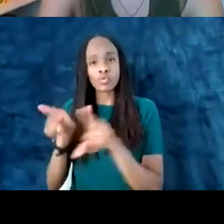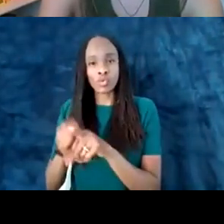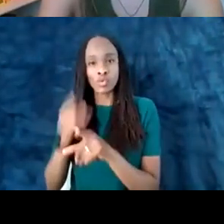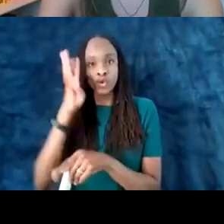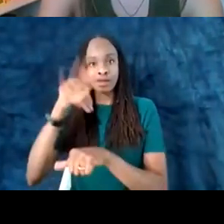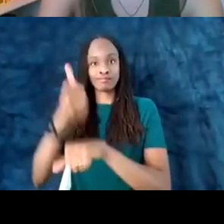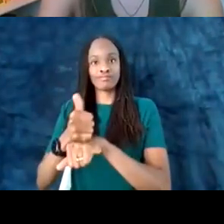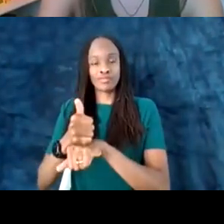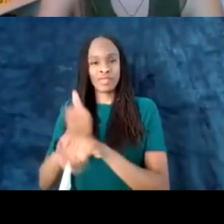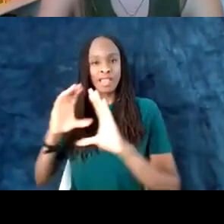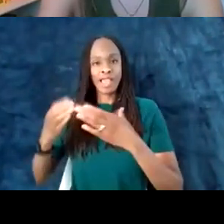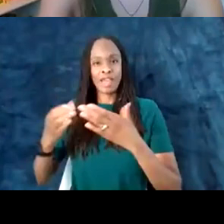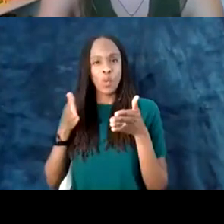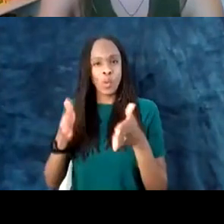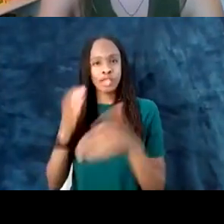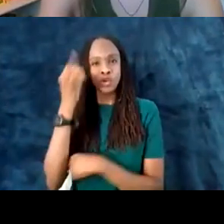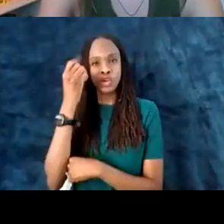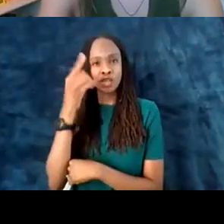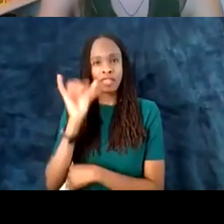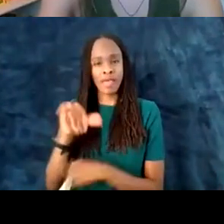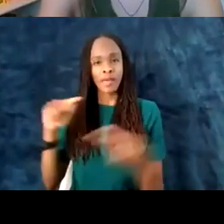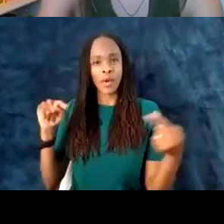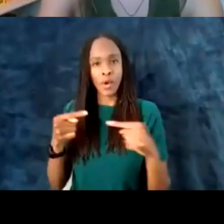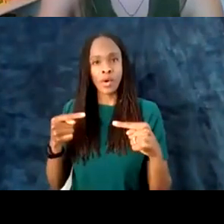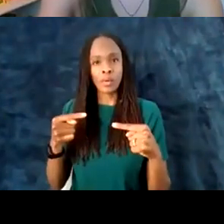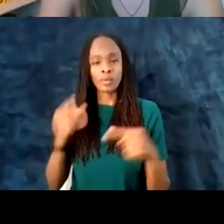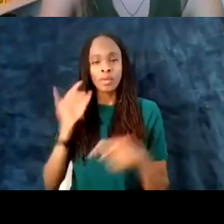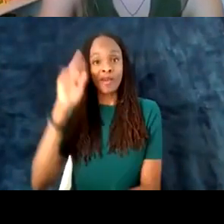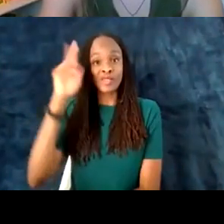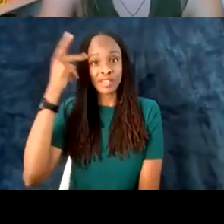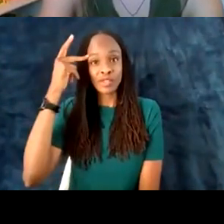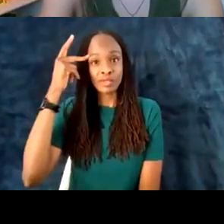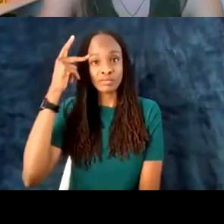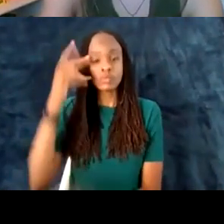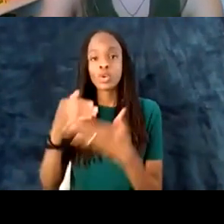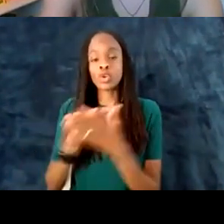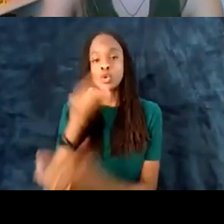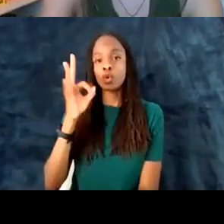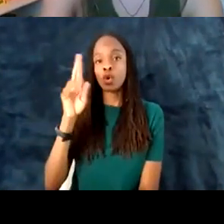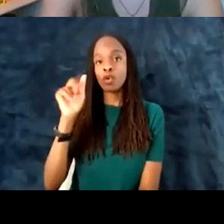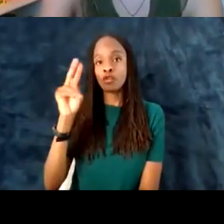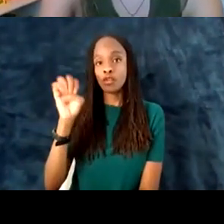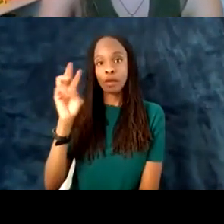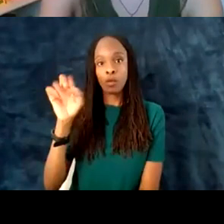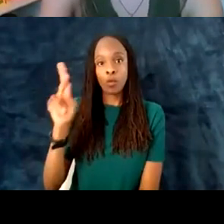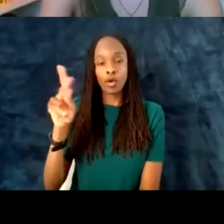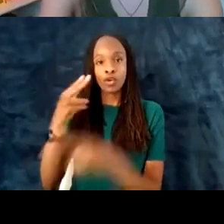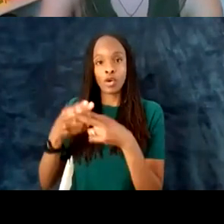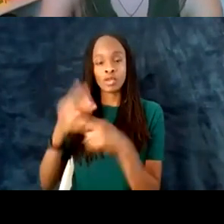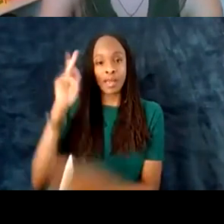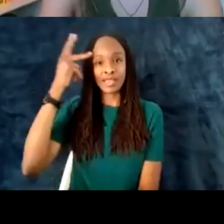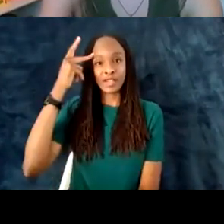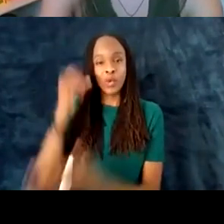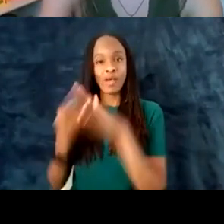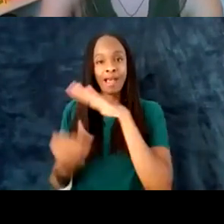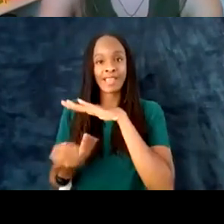a category and a way of understanding that harm, which was political, a new framework for understanding called political isolation, which